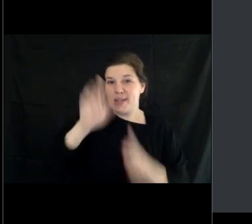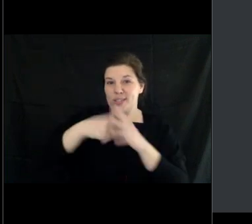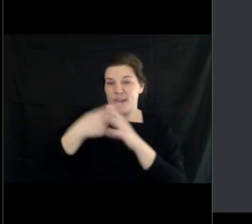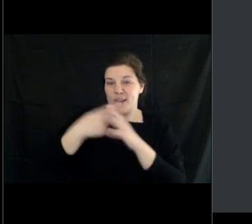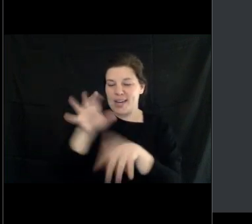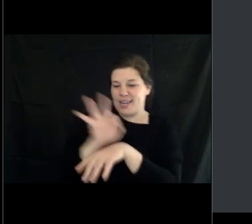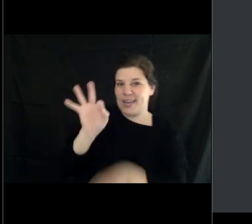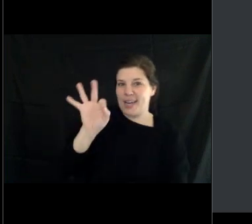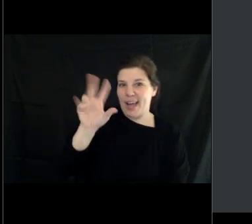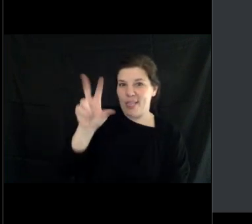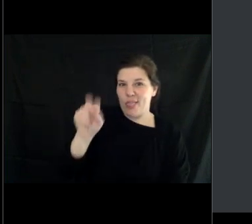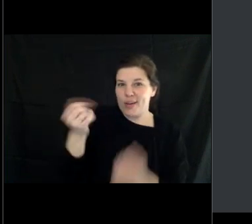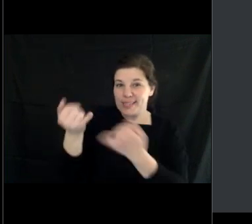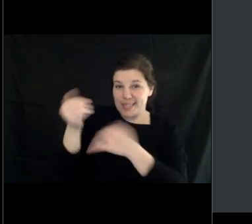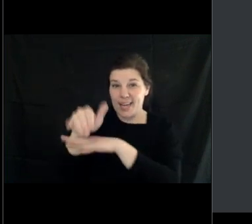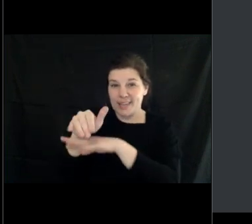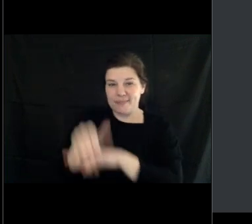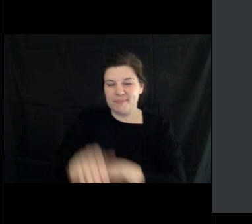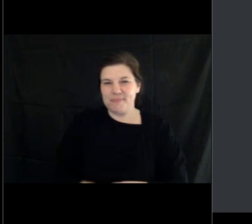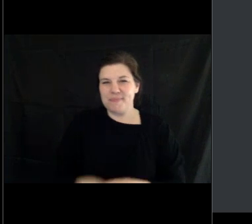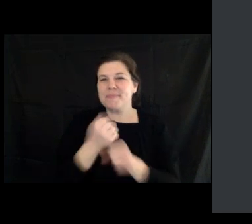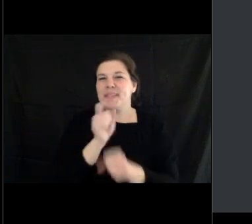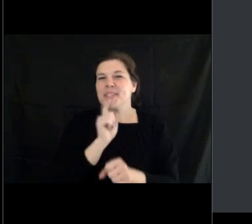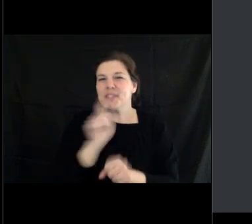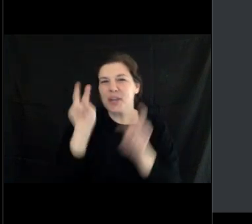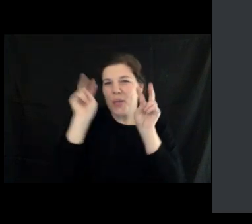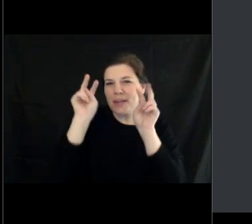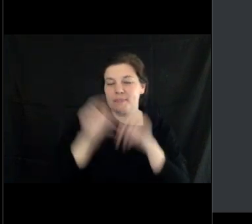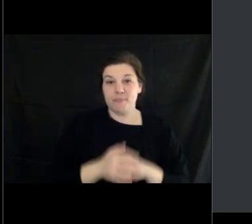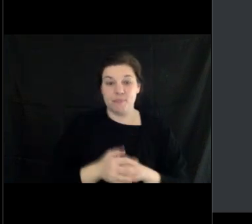watch out for that. You know, it's important to